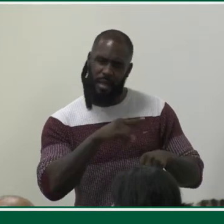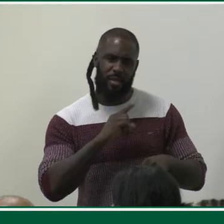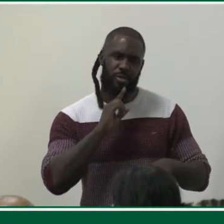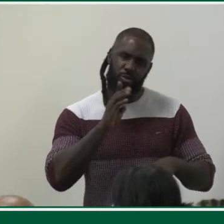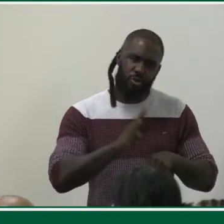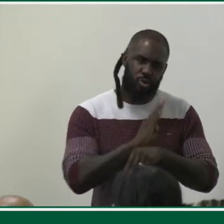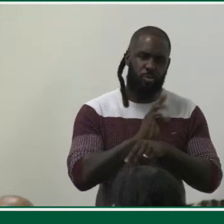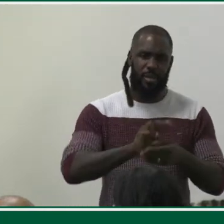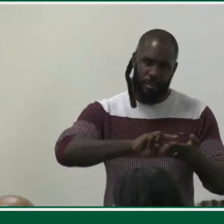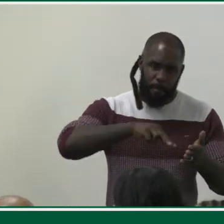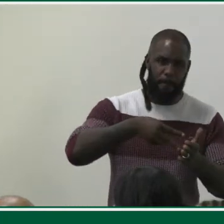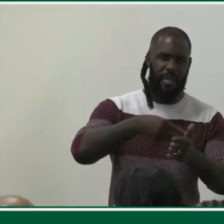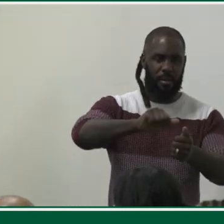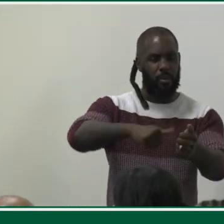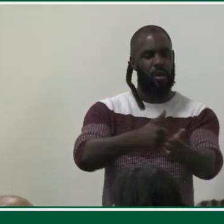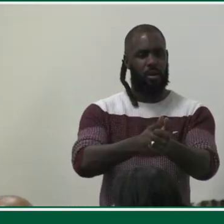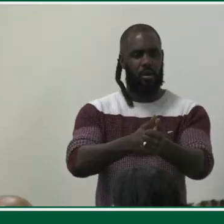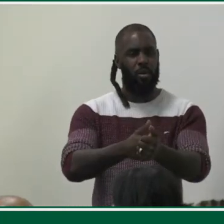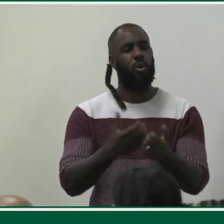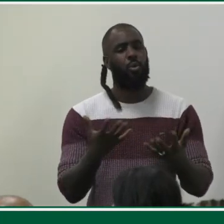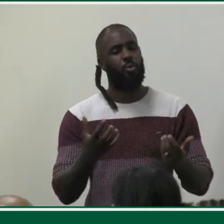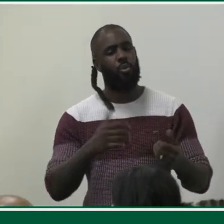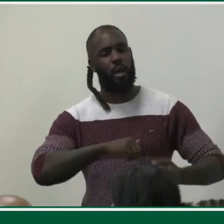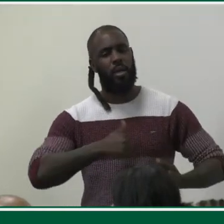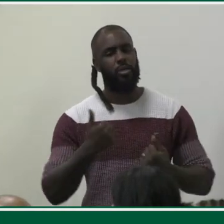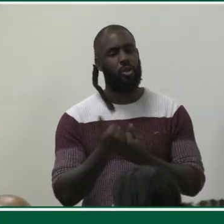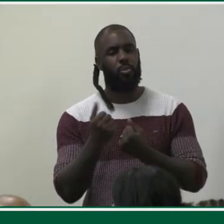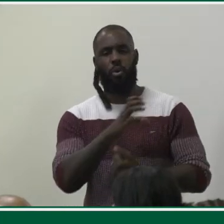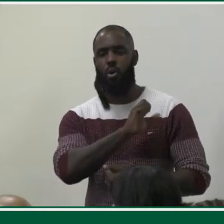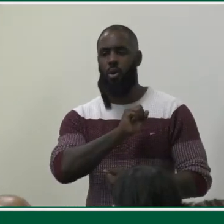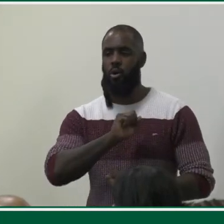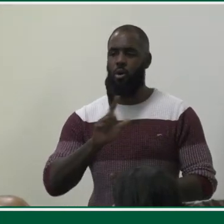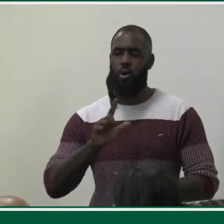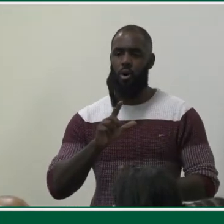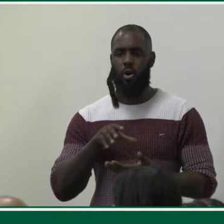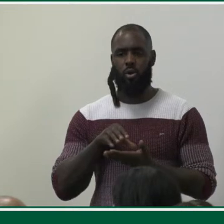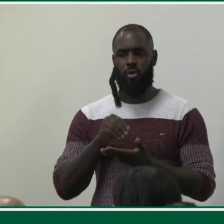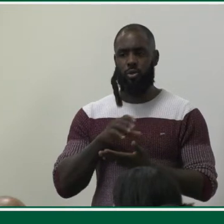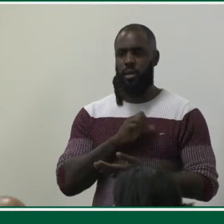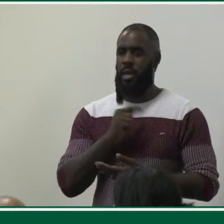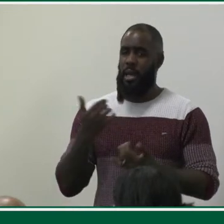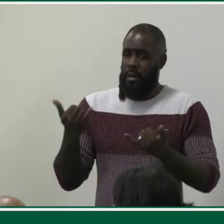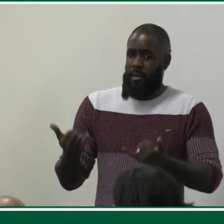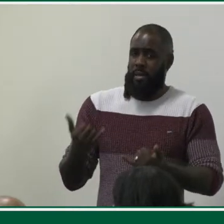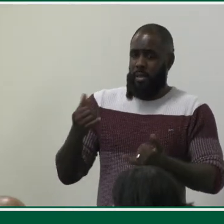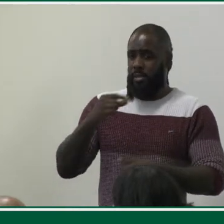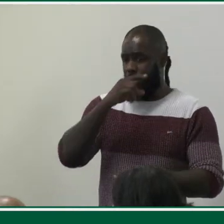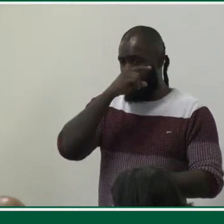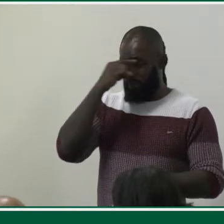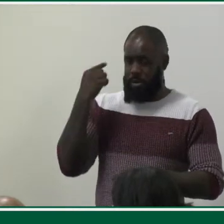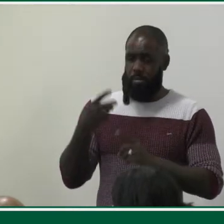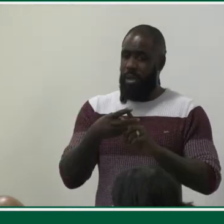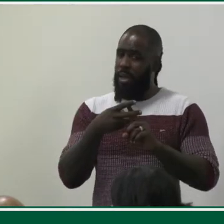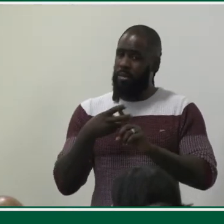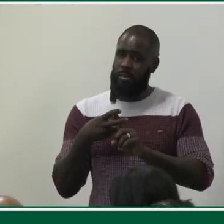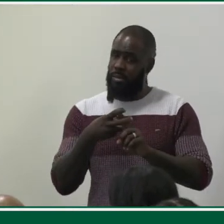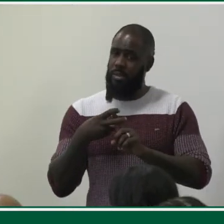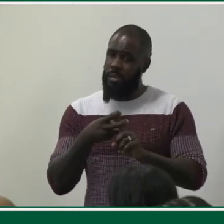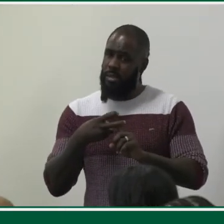well, because we do want to support the success of all of our students. And right now, our Black students' retention rates are the